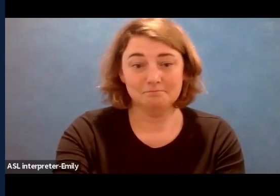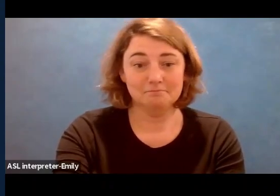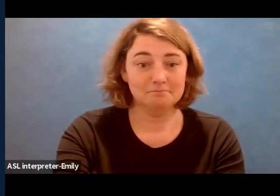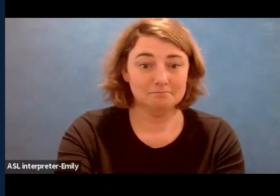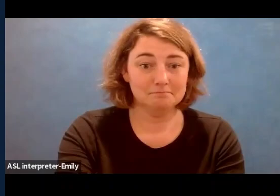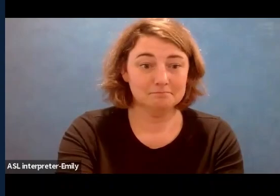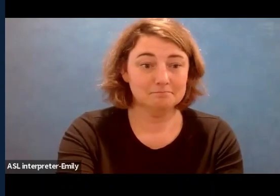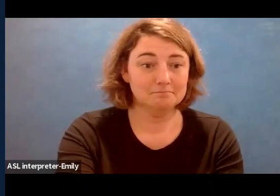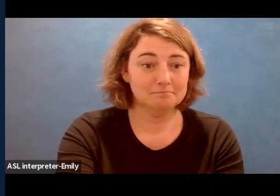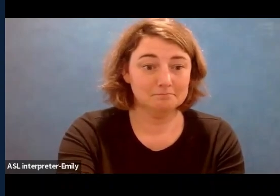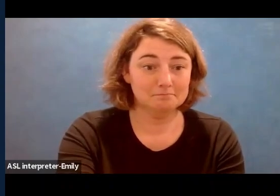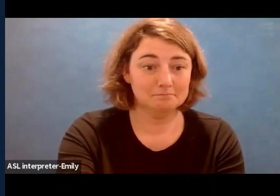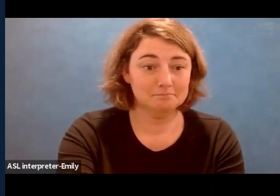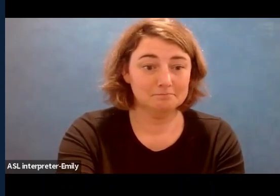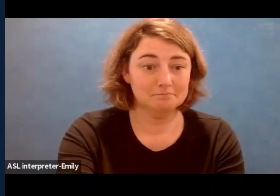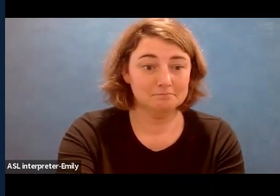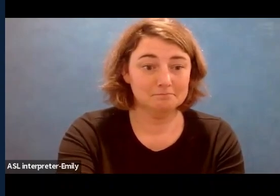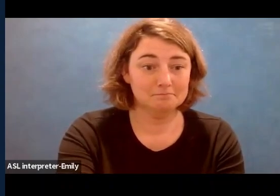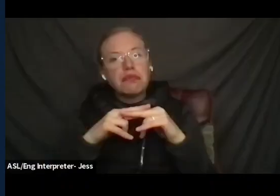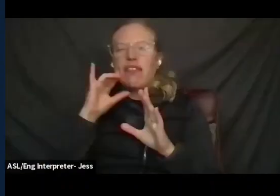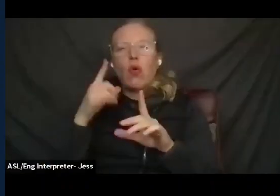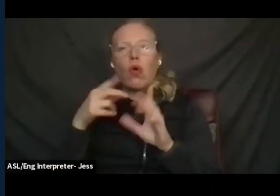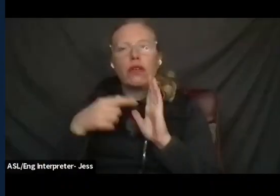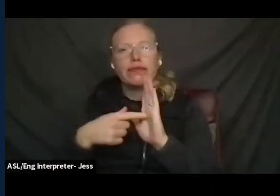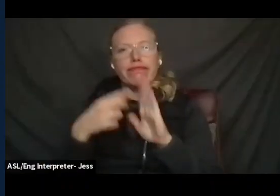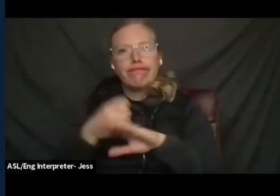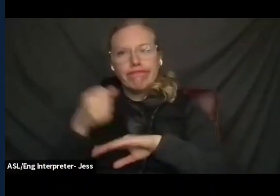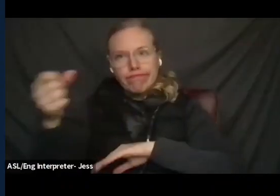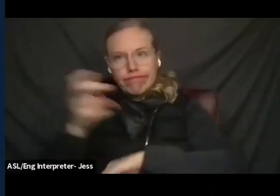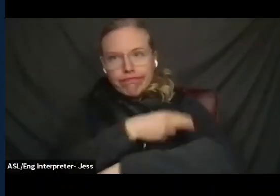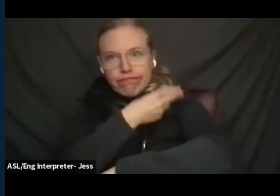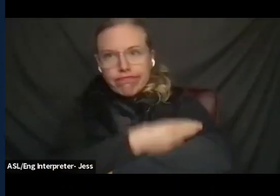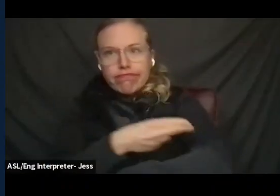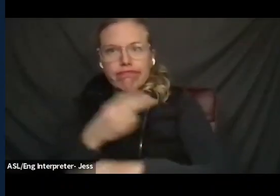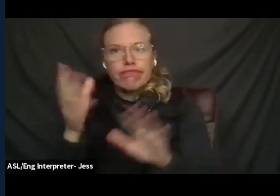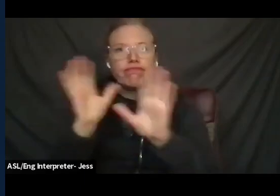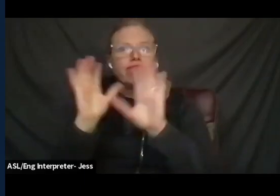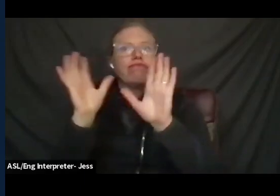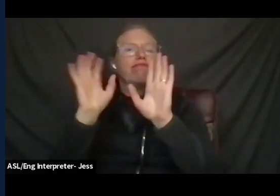home after a health crisis, say somebody's hospitalized, all of a sudden they